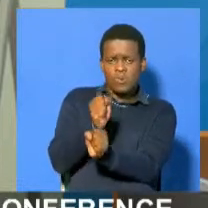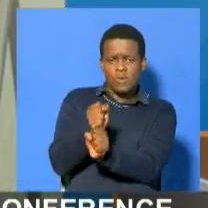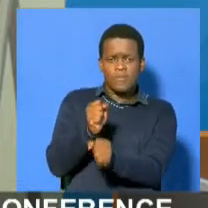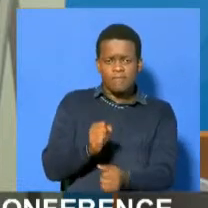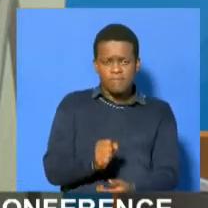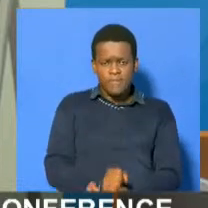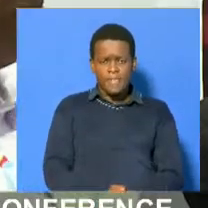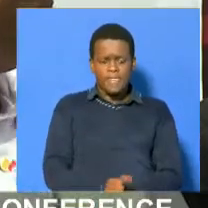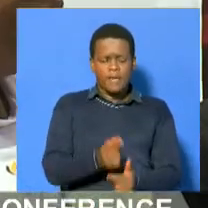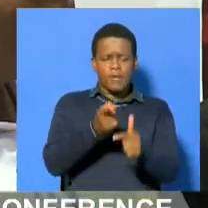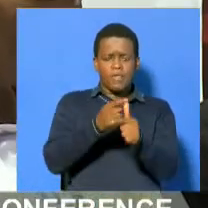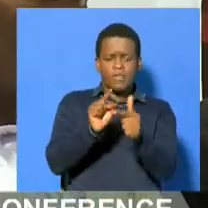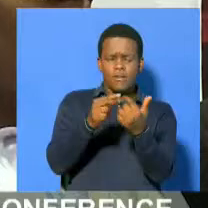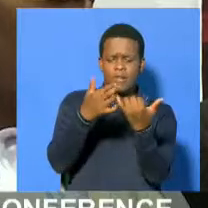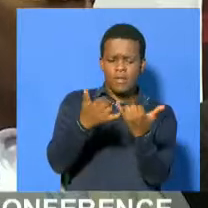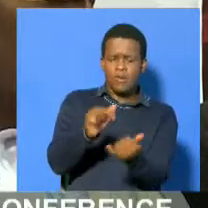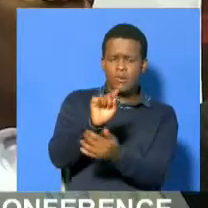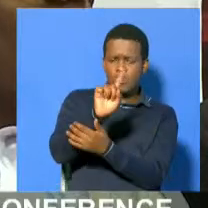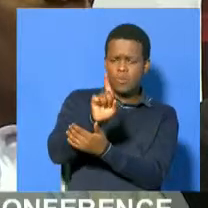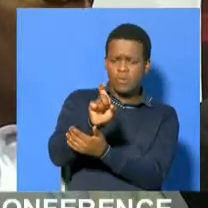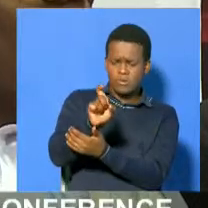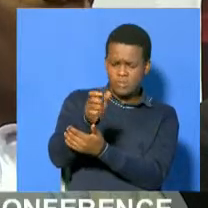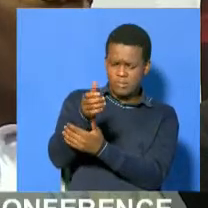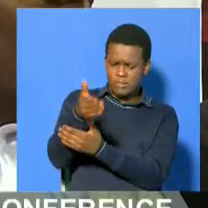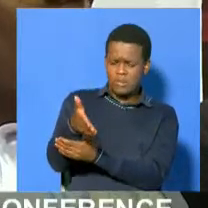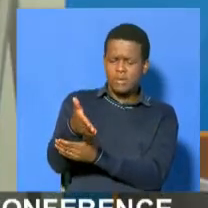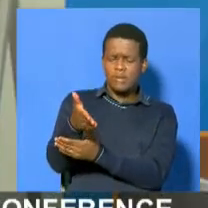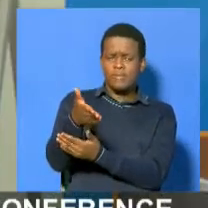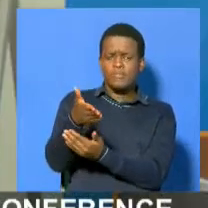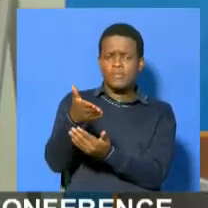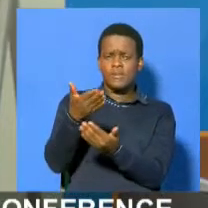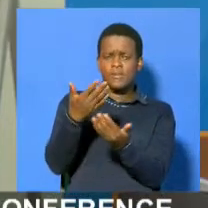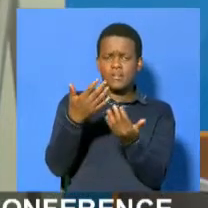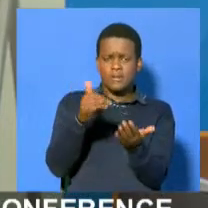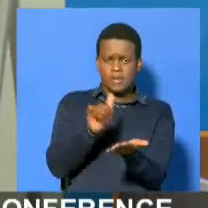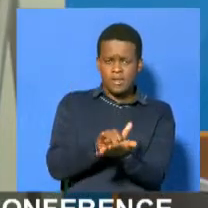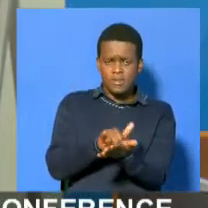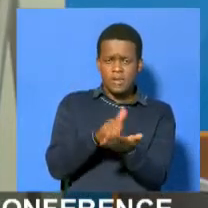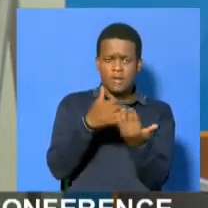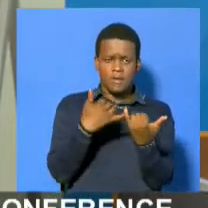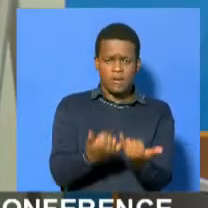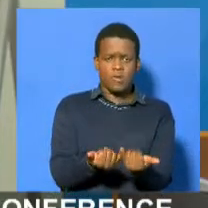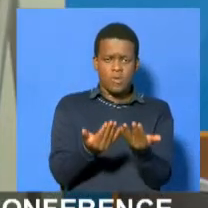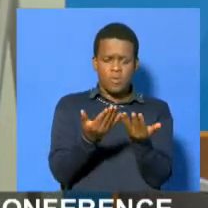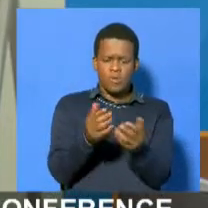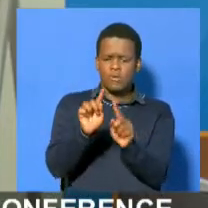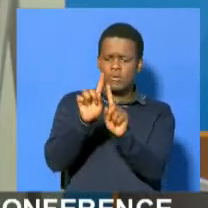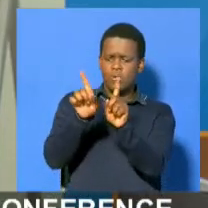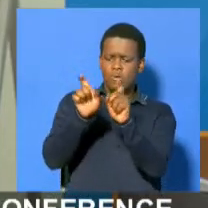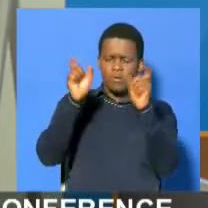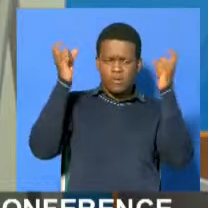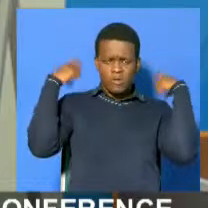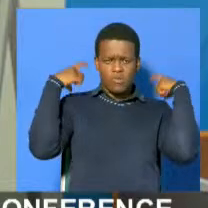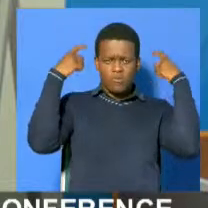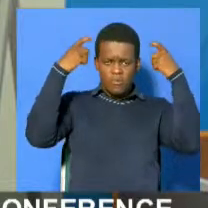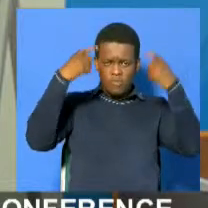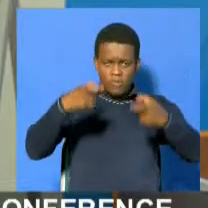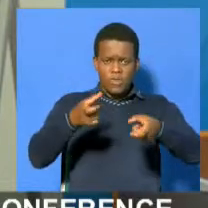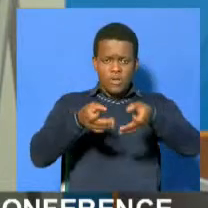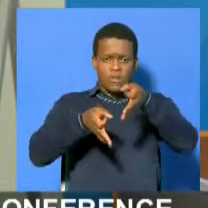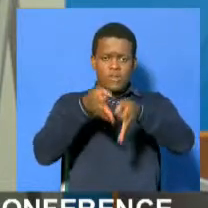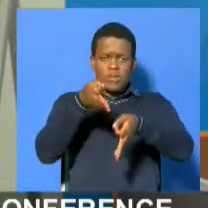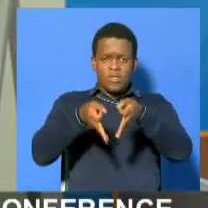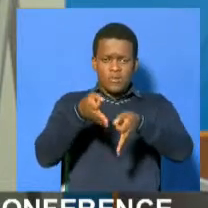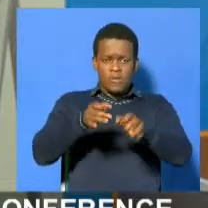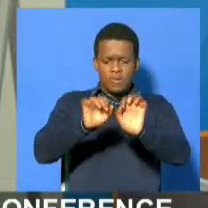Now, the probing questions or the direct questions that this time we would like to ask government is whether they